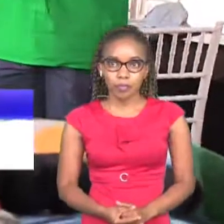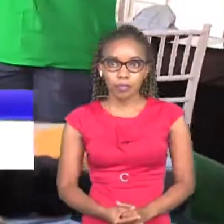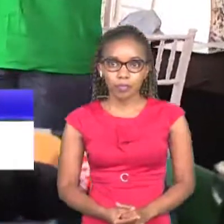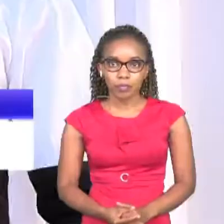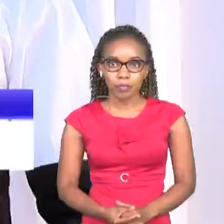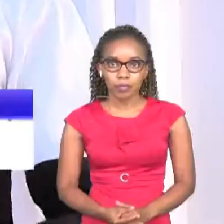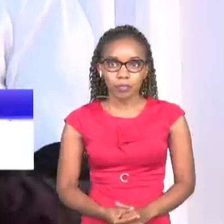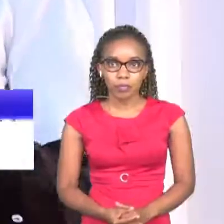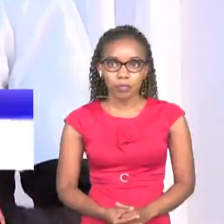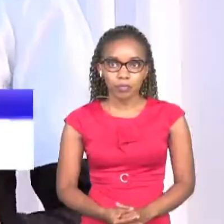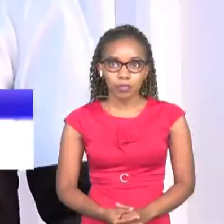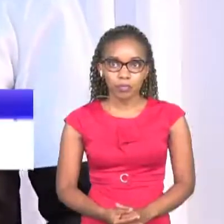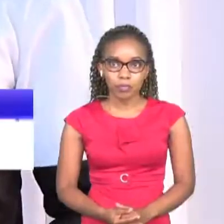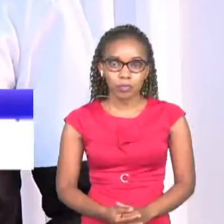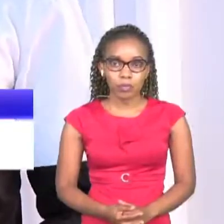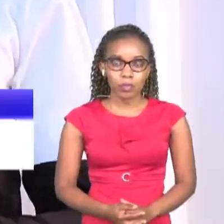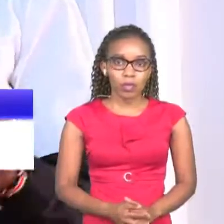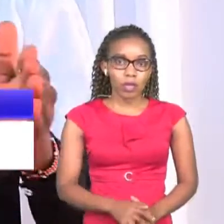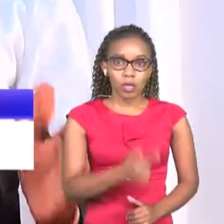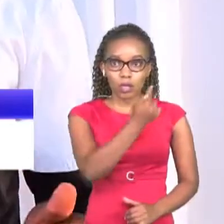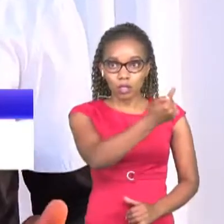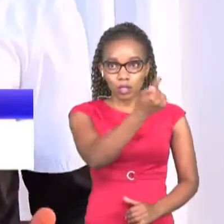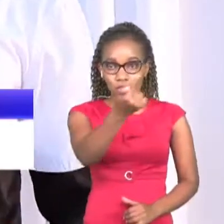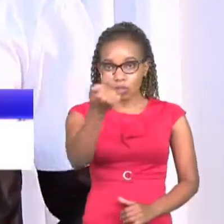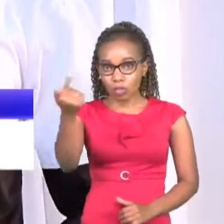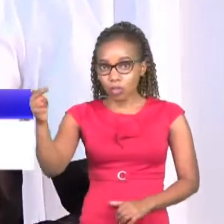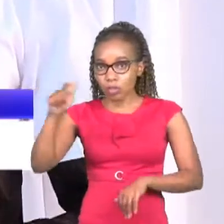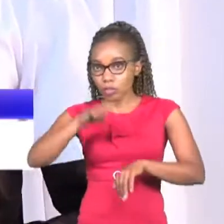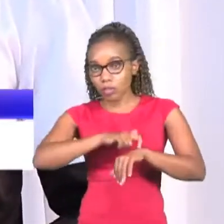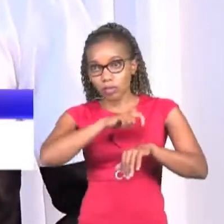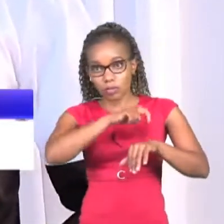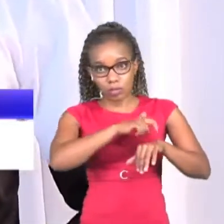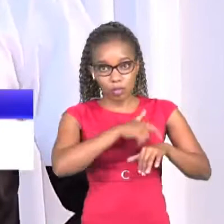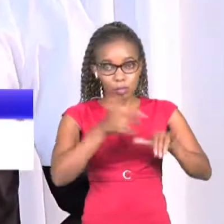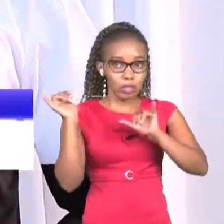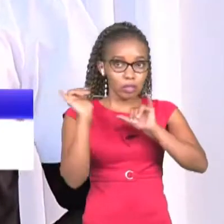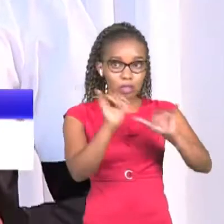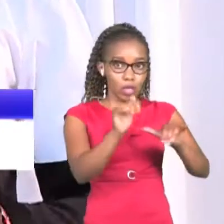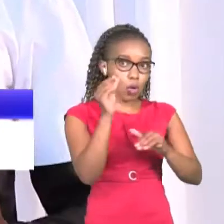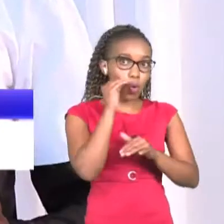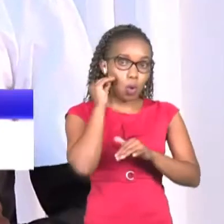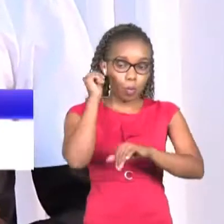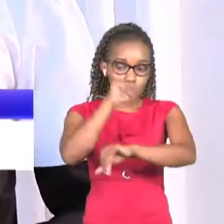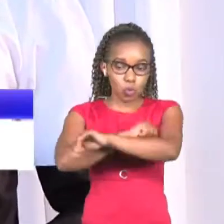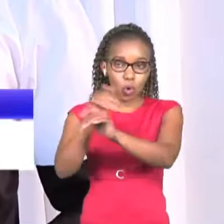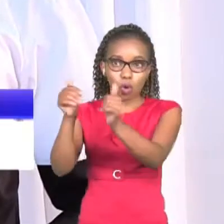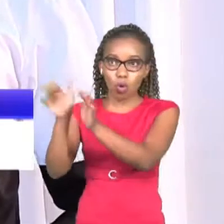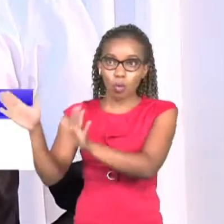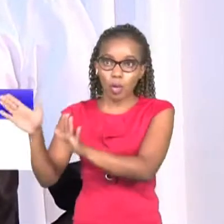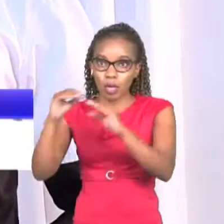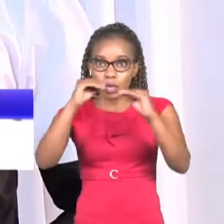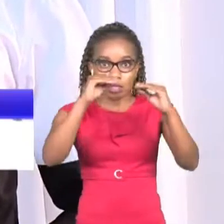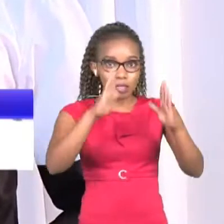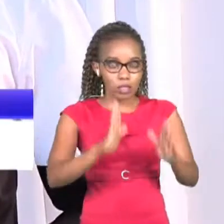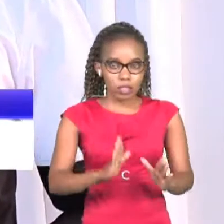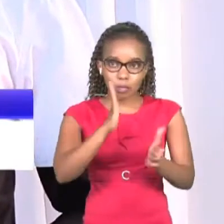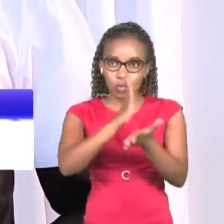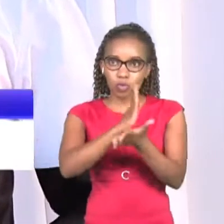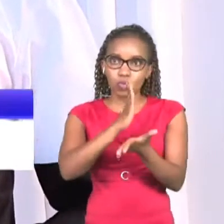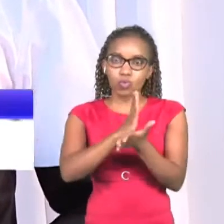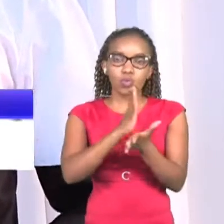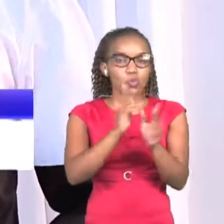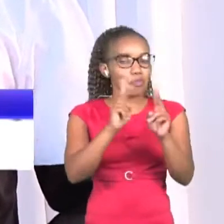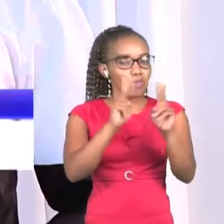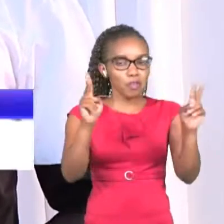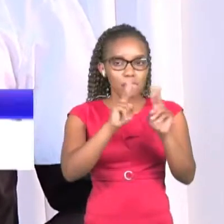forever. As with every phase of relaxation in lockdown and schools reopen, teachers will have to play an increasingly significant